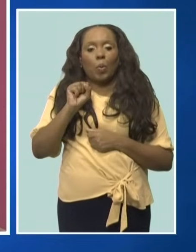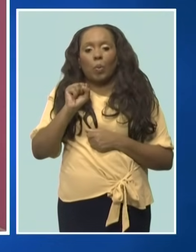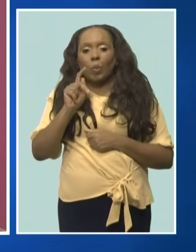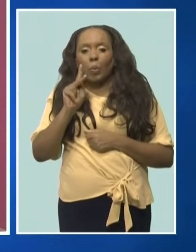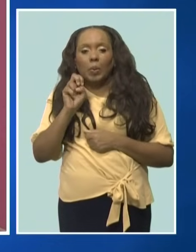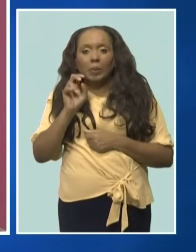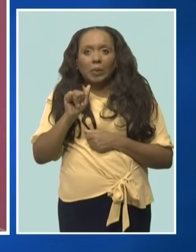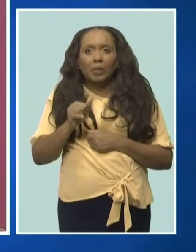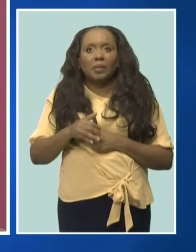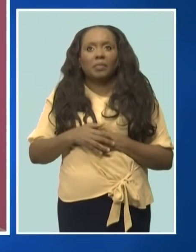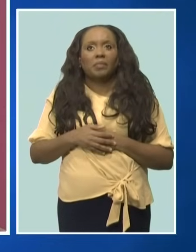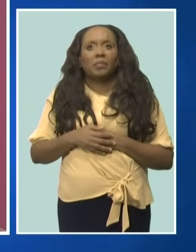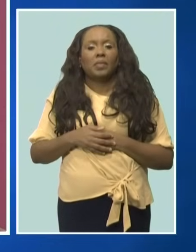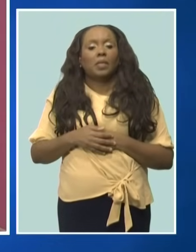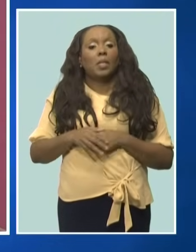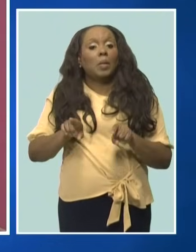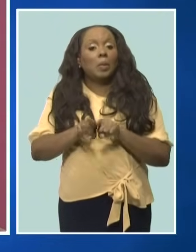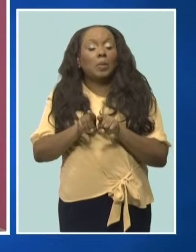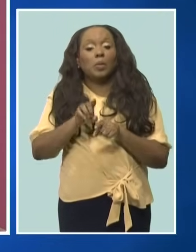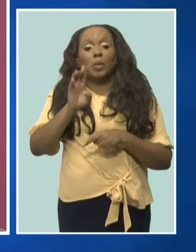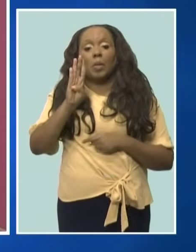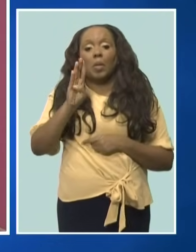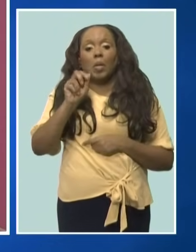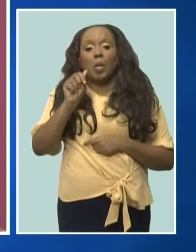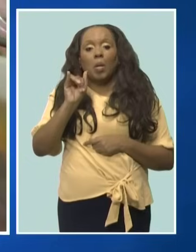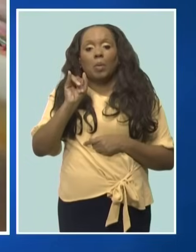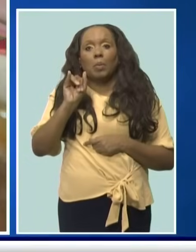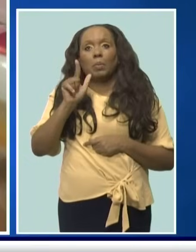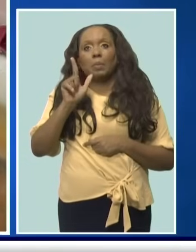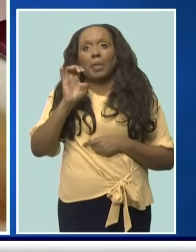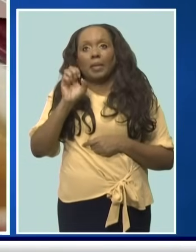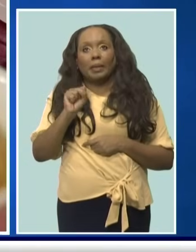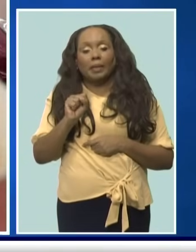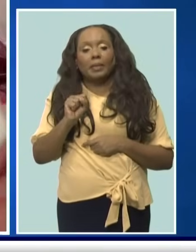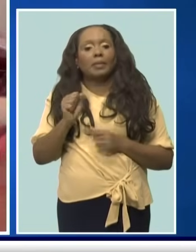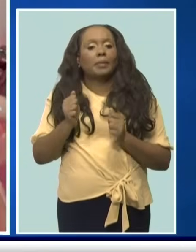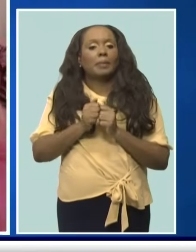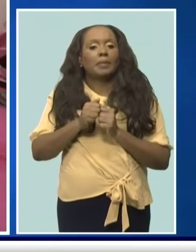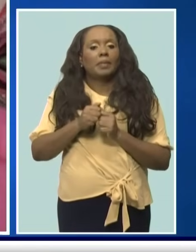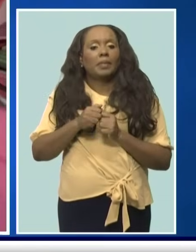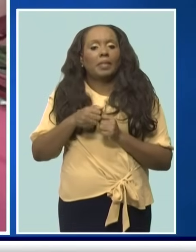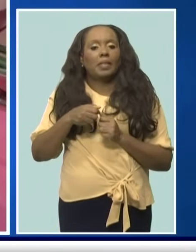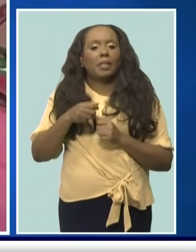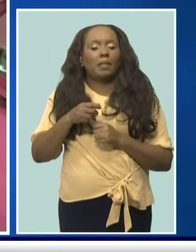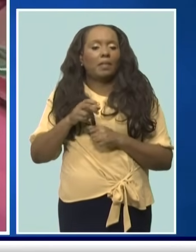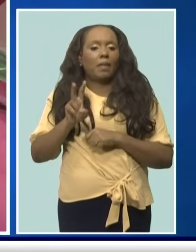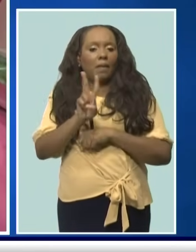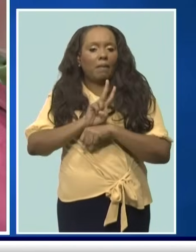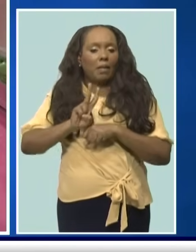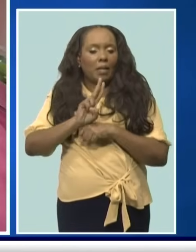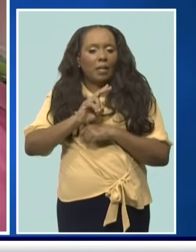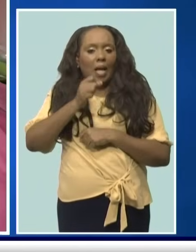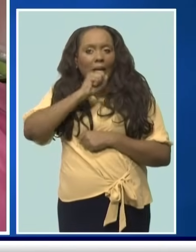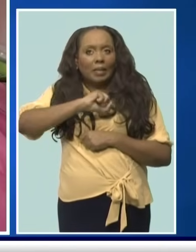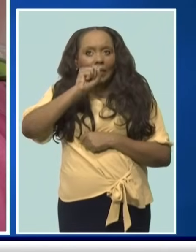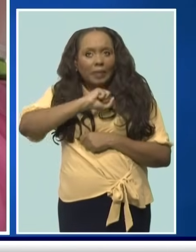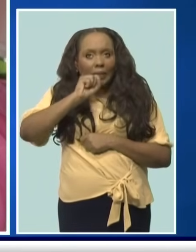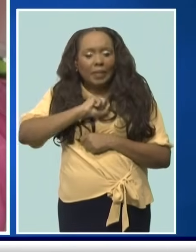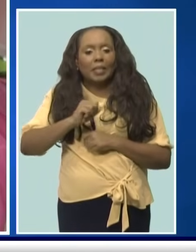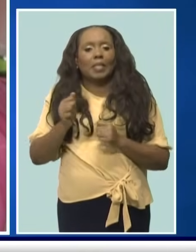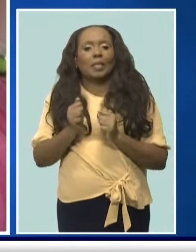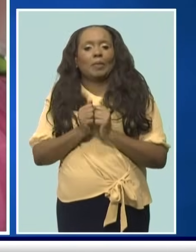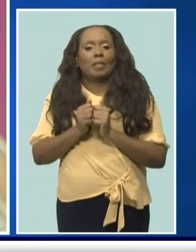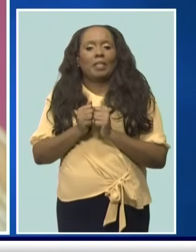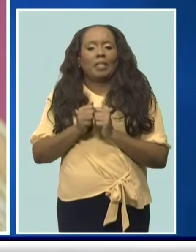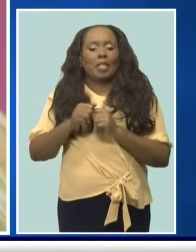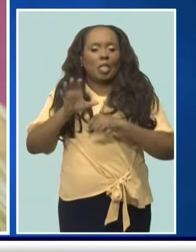yourself with. We also have a Bailey's sundae where you get vanilla ice cream and Bailey's and chocolate shavings. We just